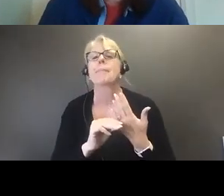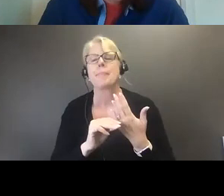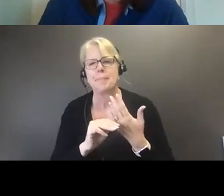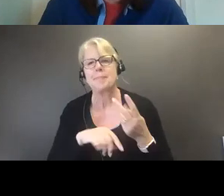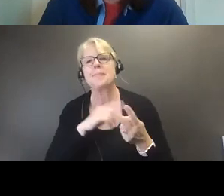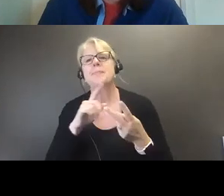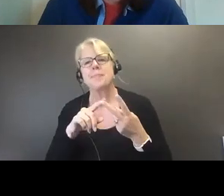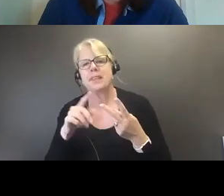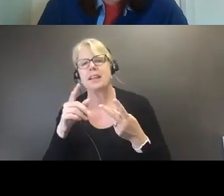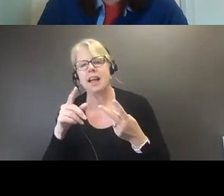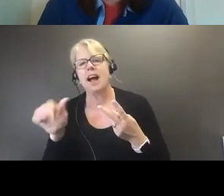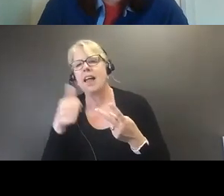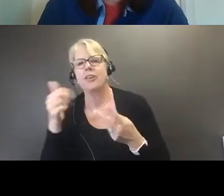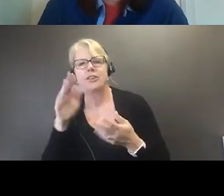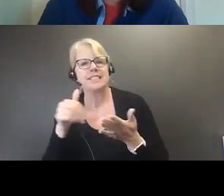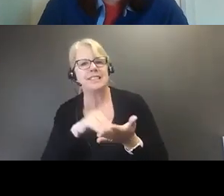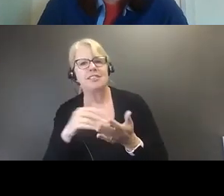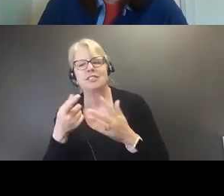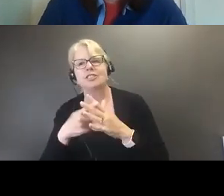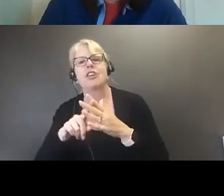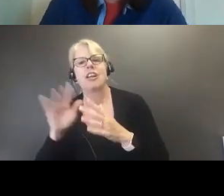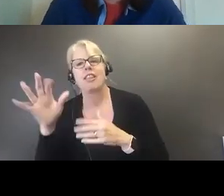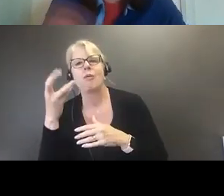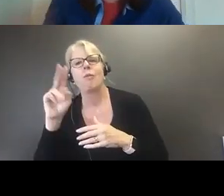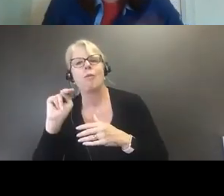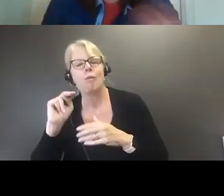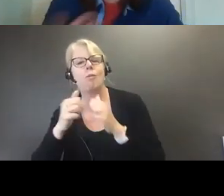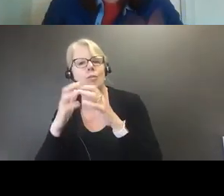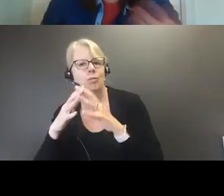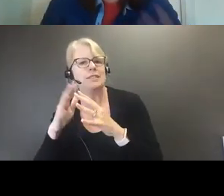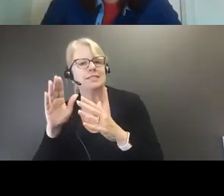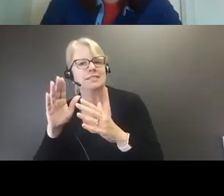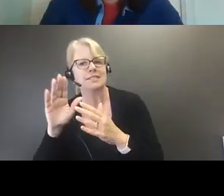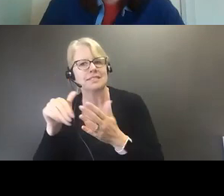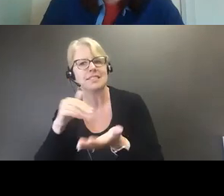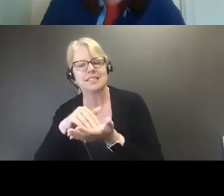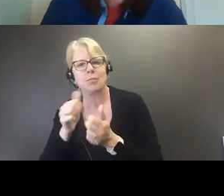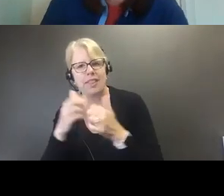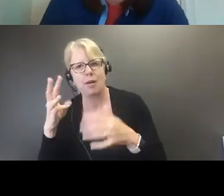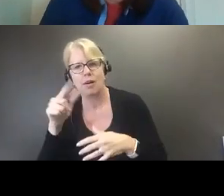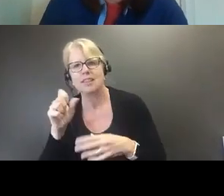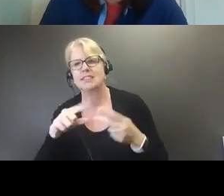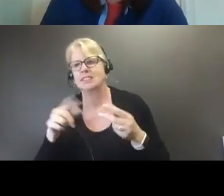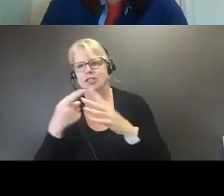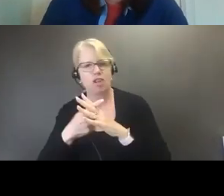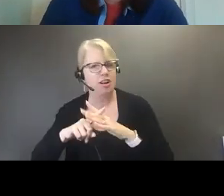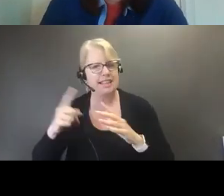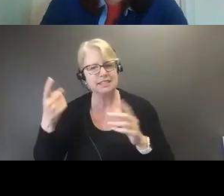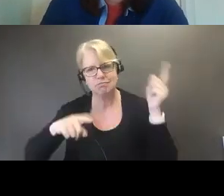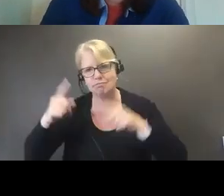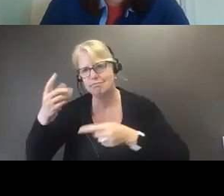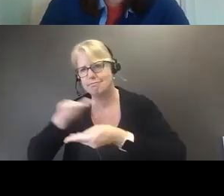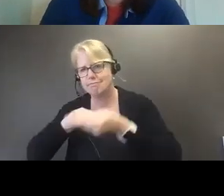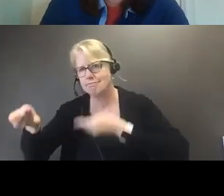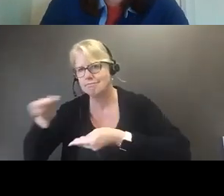also other centers that are starting up with their own Senior Centers Without Walls, we're starting to exchange information. I'm helping